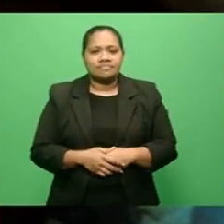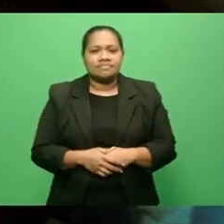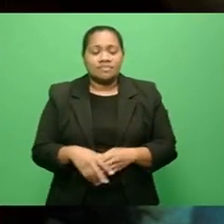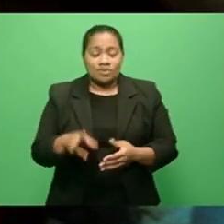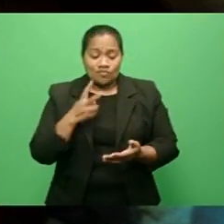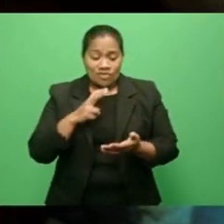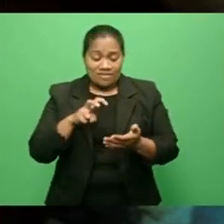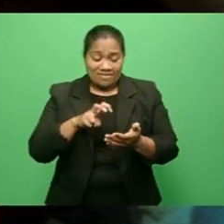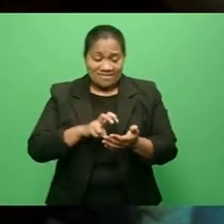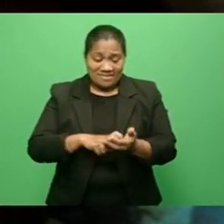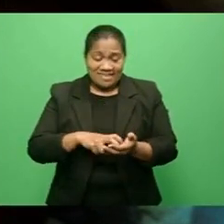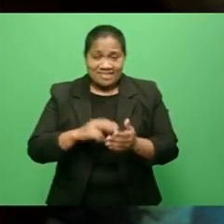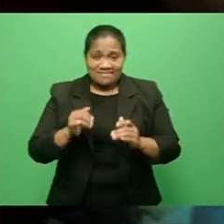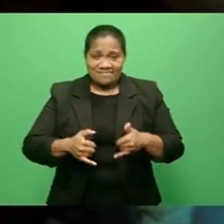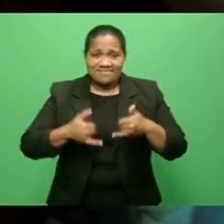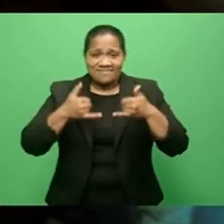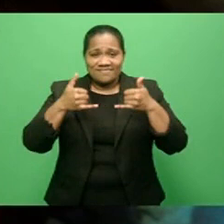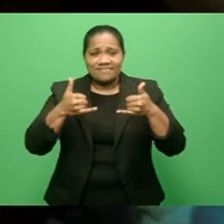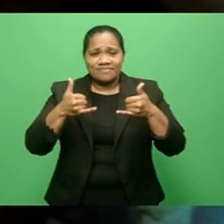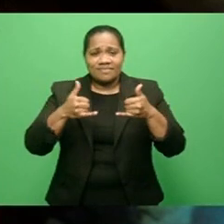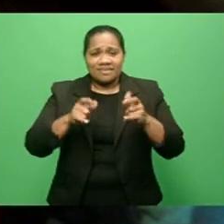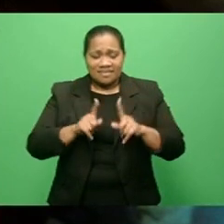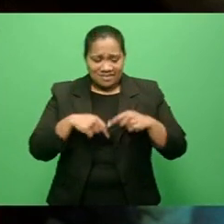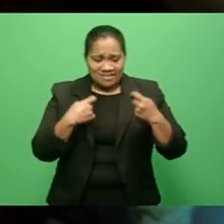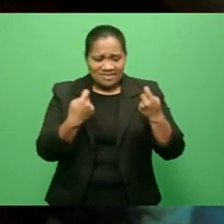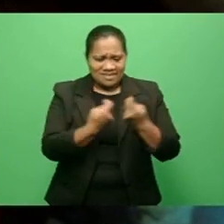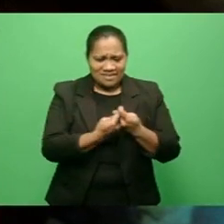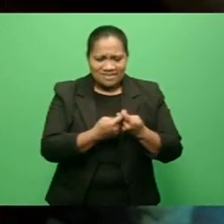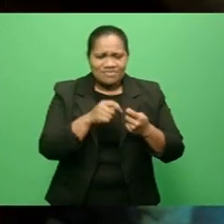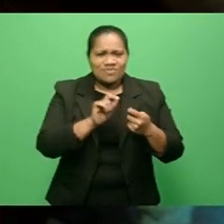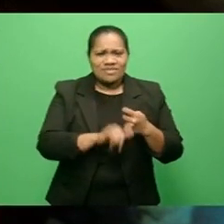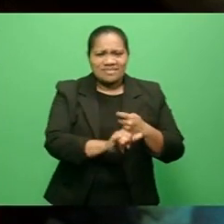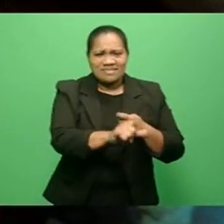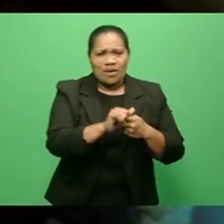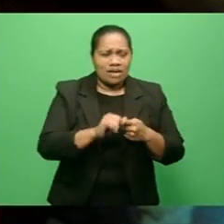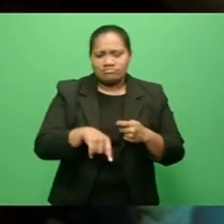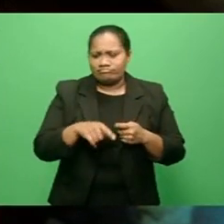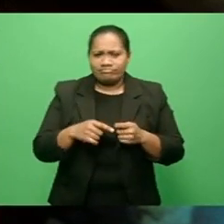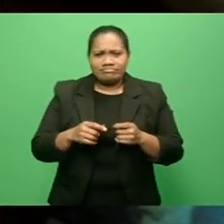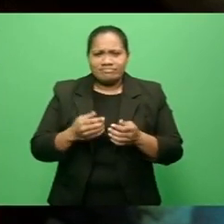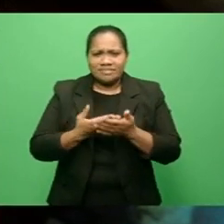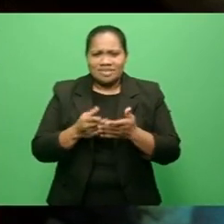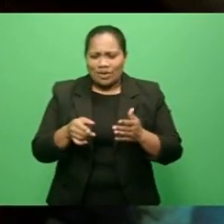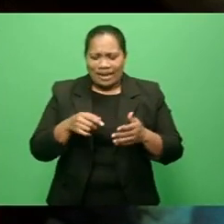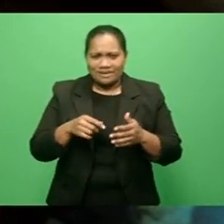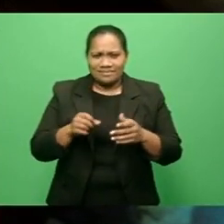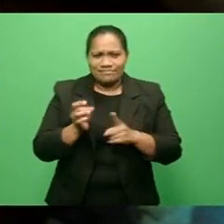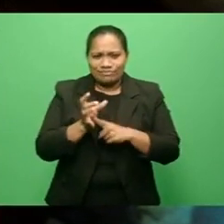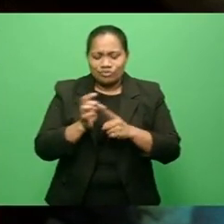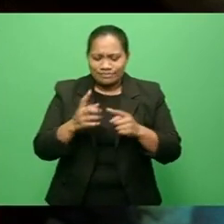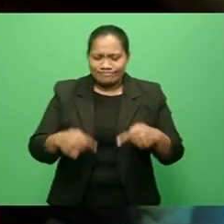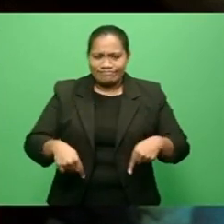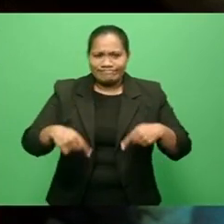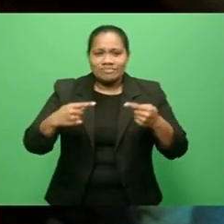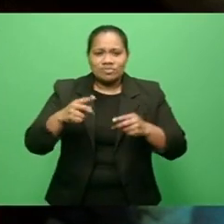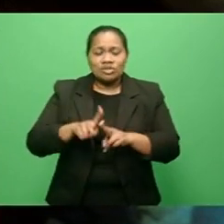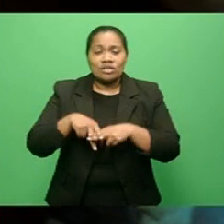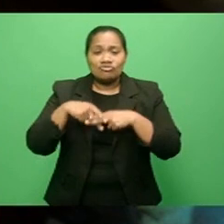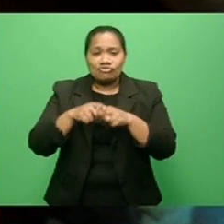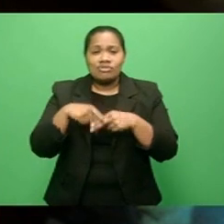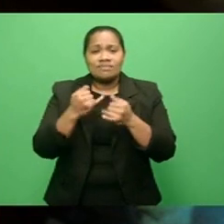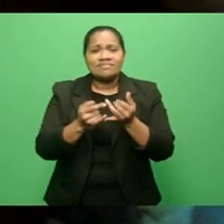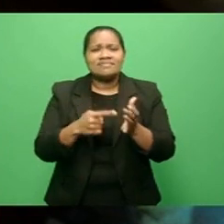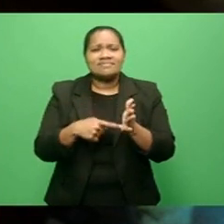Sawa Marlins know how crucial their match against Nandronga is on Saturday. However, as they approach the midway mark of the season,